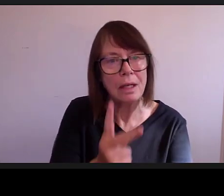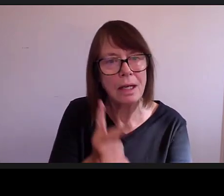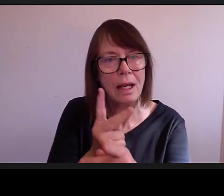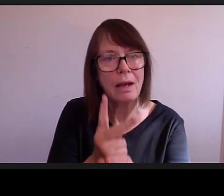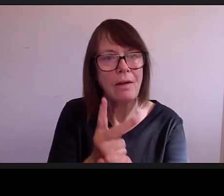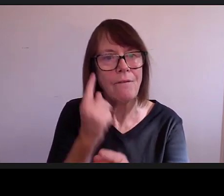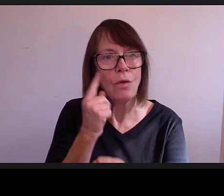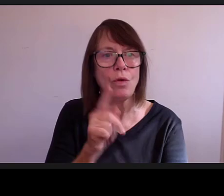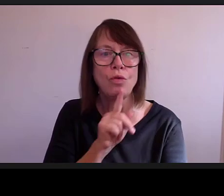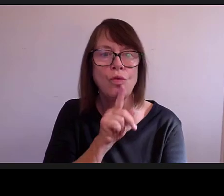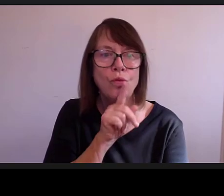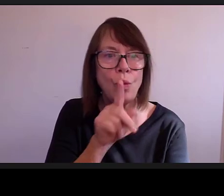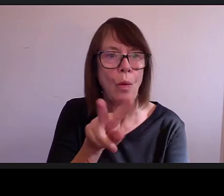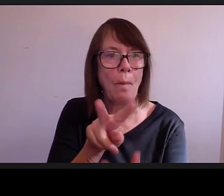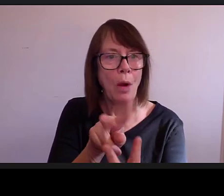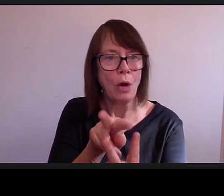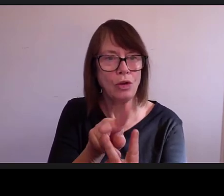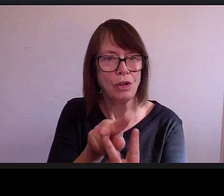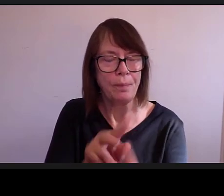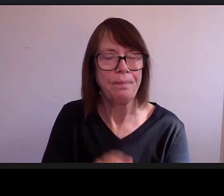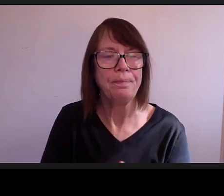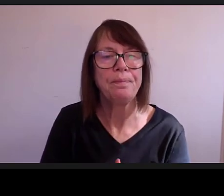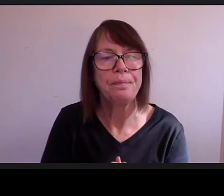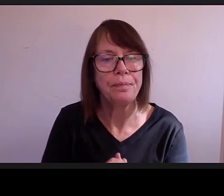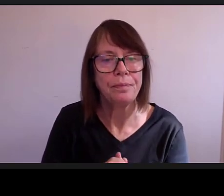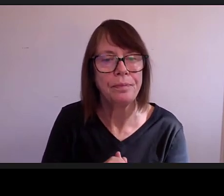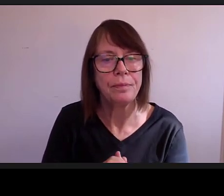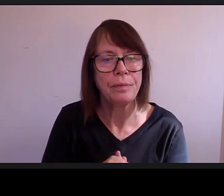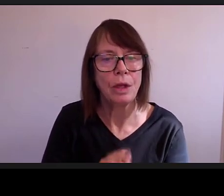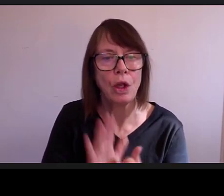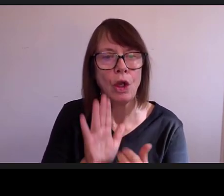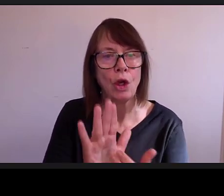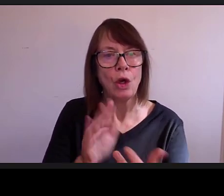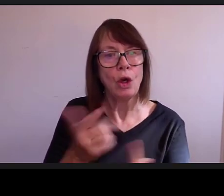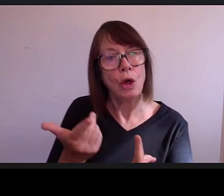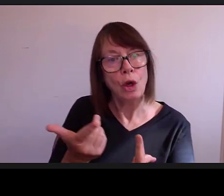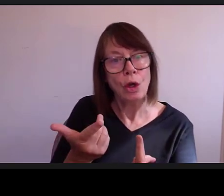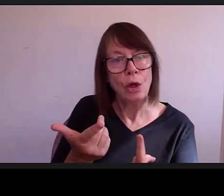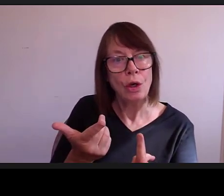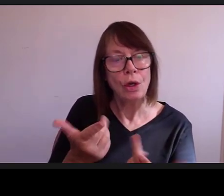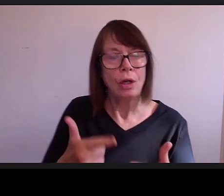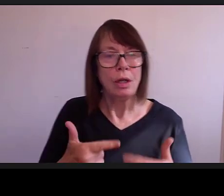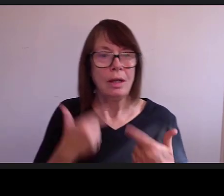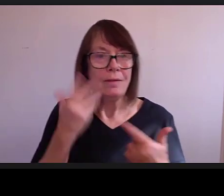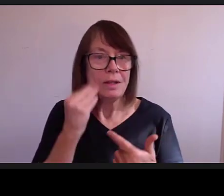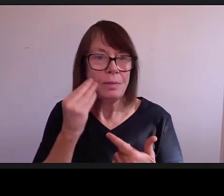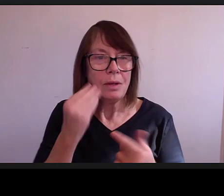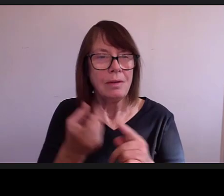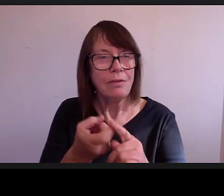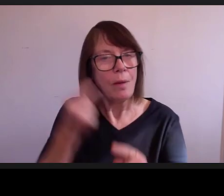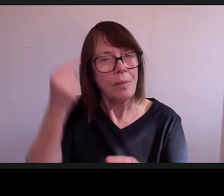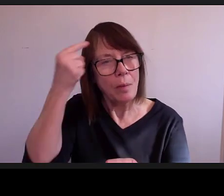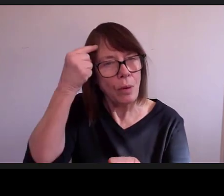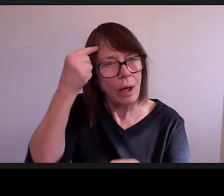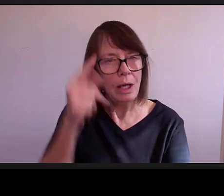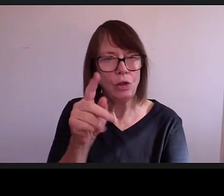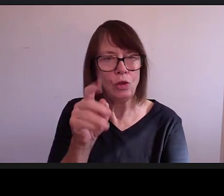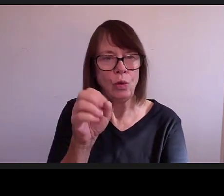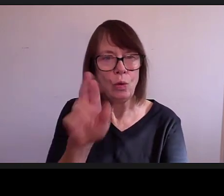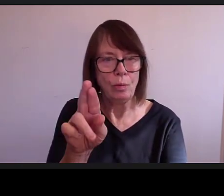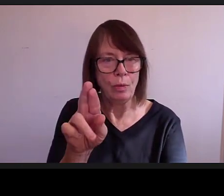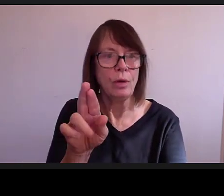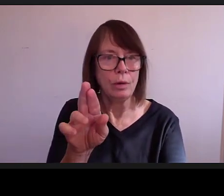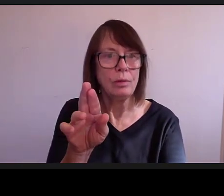partnership. Claire's lived experience is from the brain tumor community and has experience